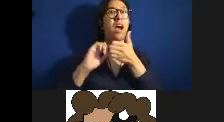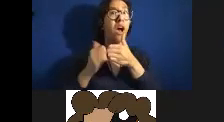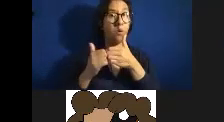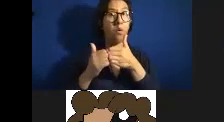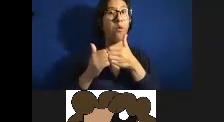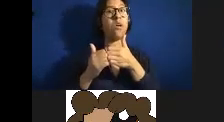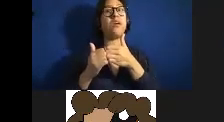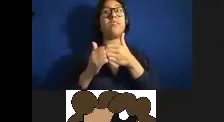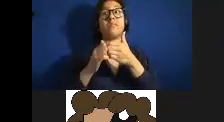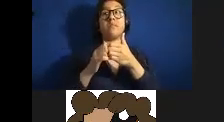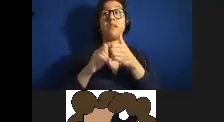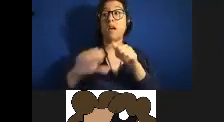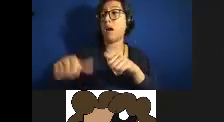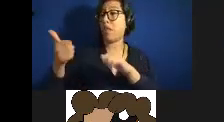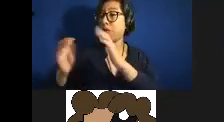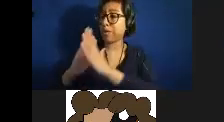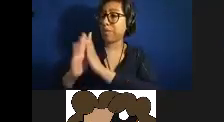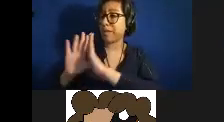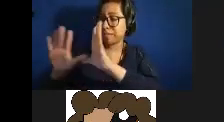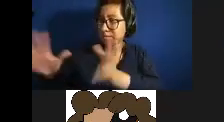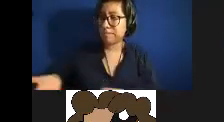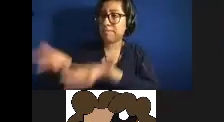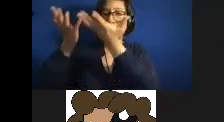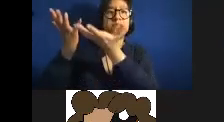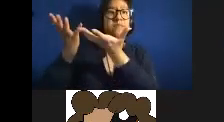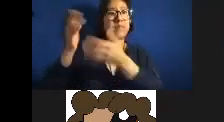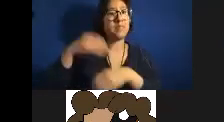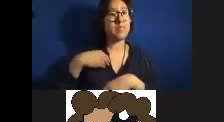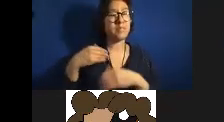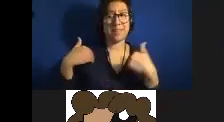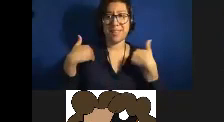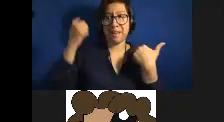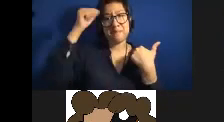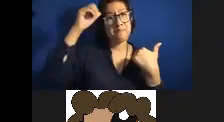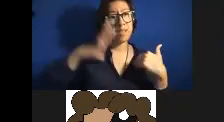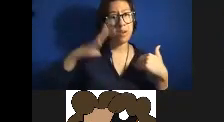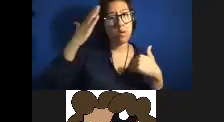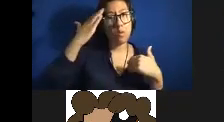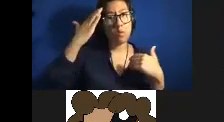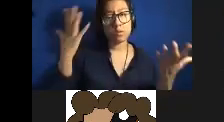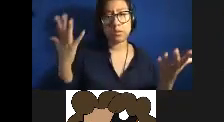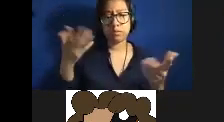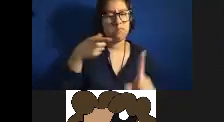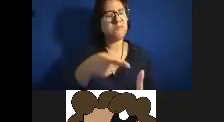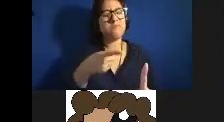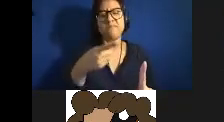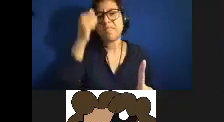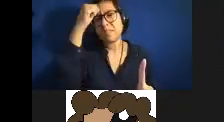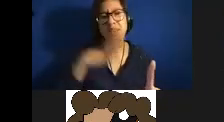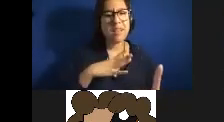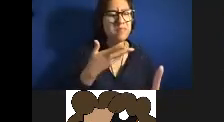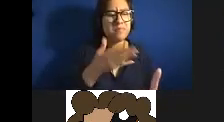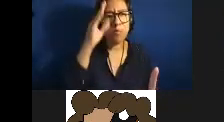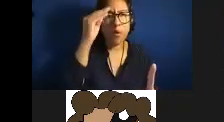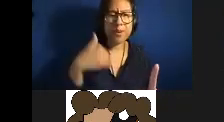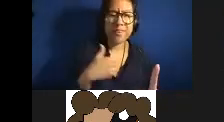building up those other parts. So like, what are the things that young man is really good at? What is it something that this young man really loves? Or what is, you